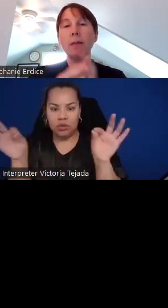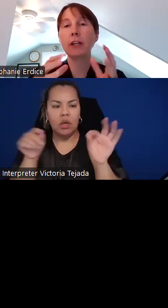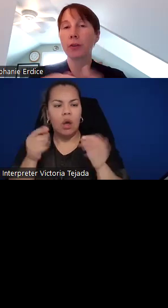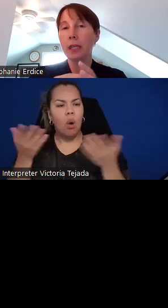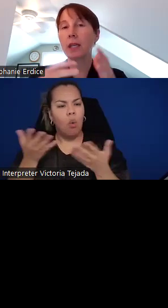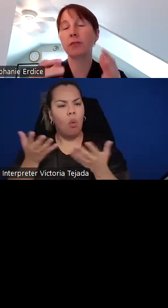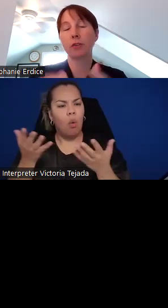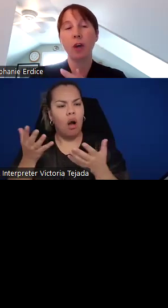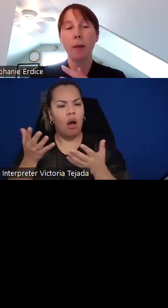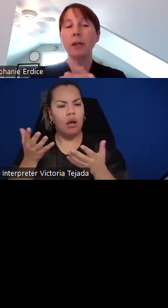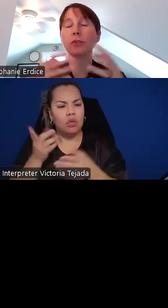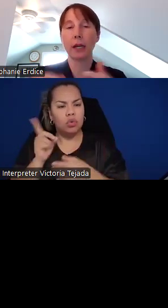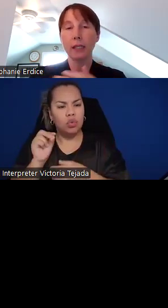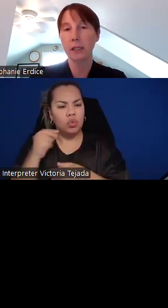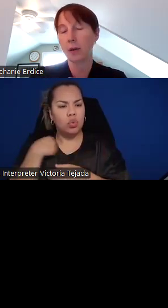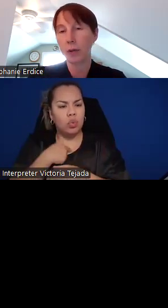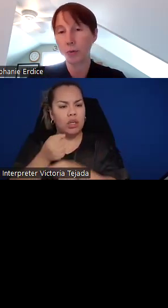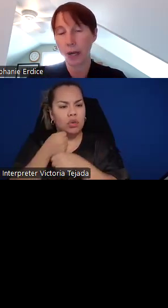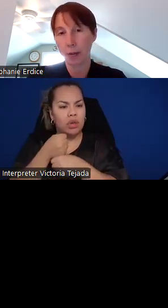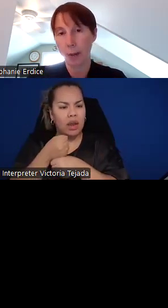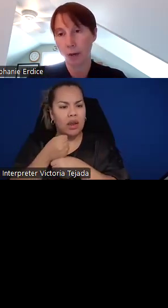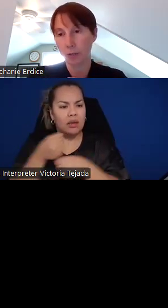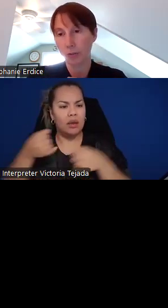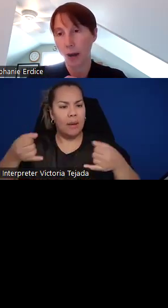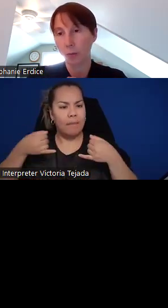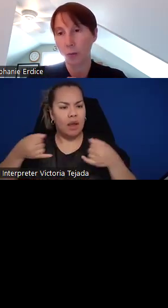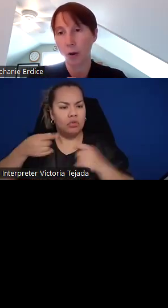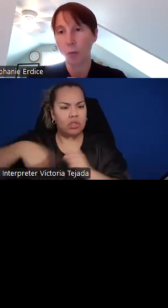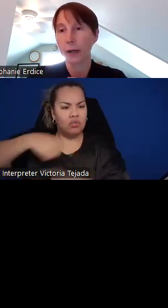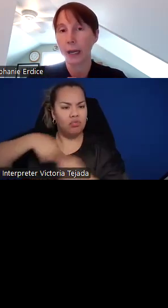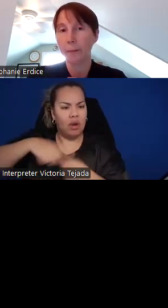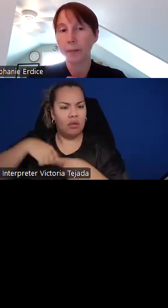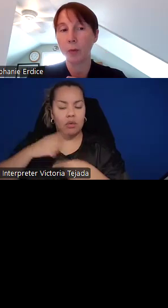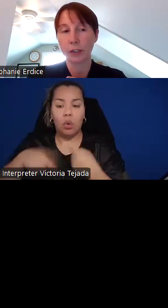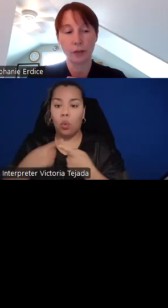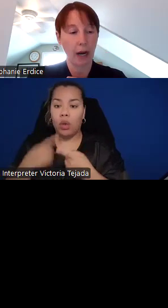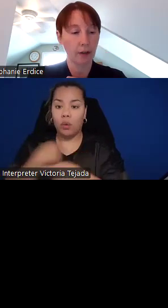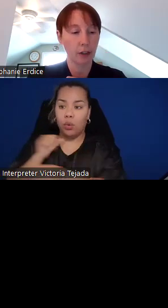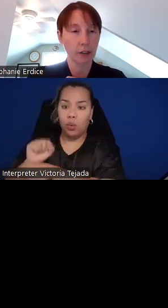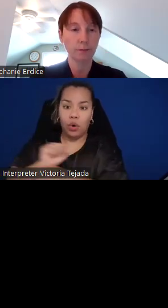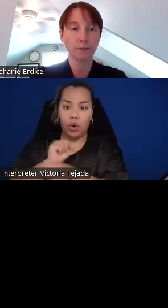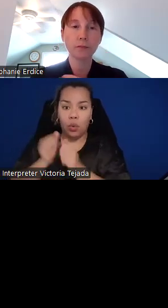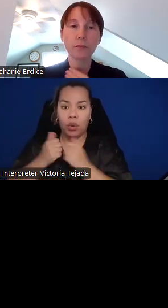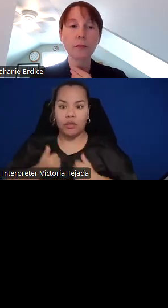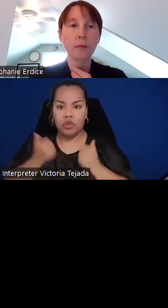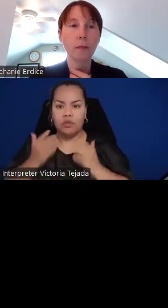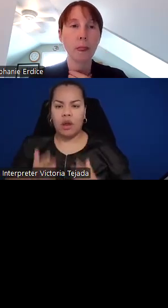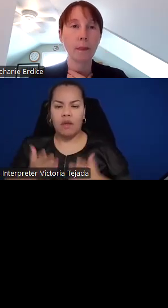the major themes or topics or ideas that we create boundaries around when we are working with survivors?